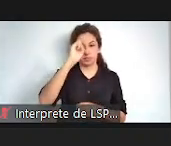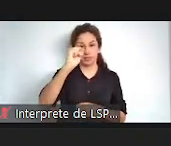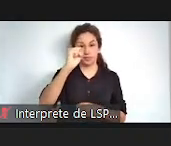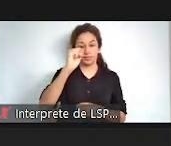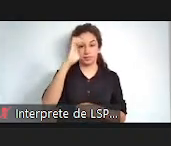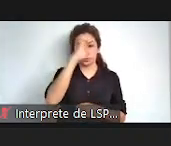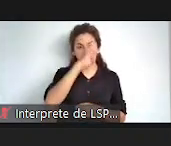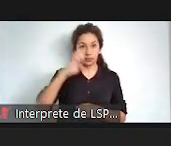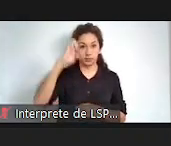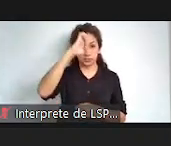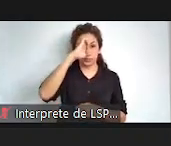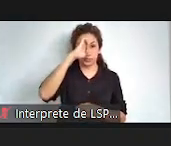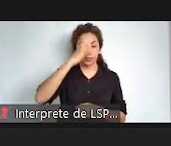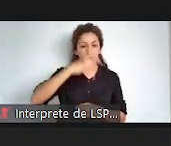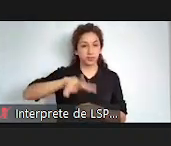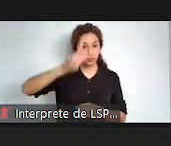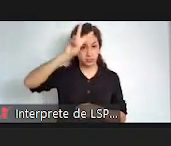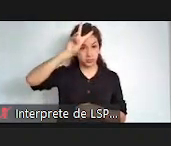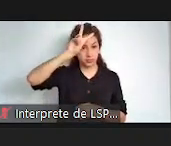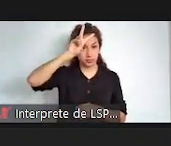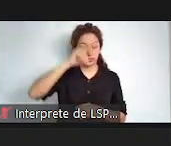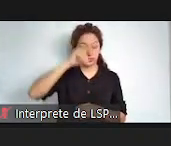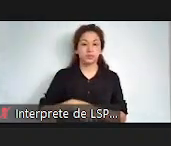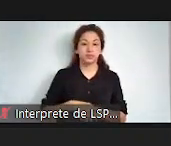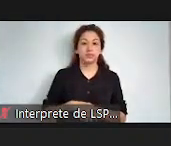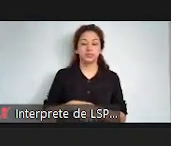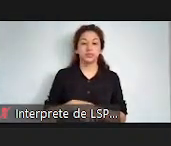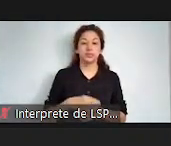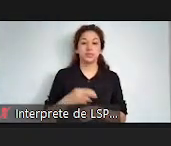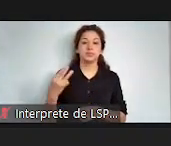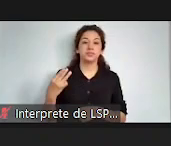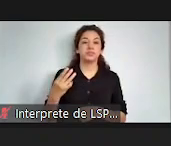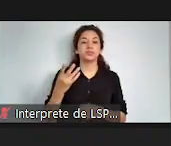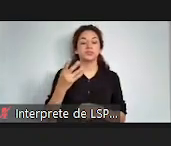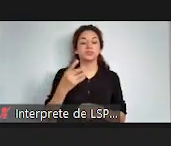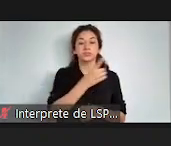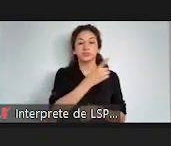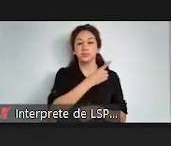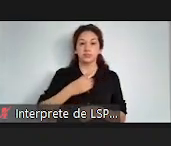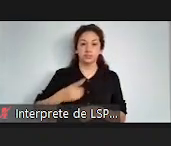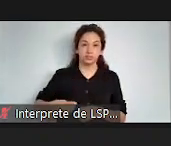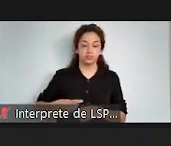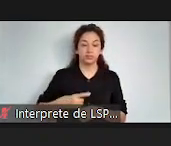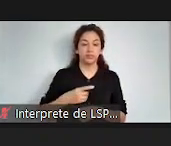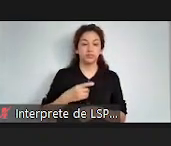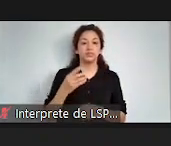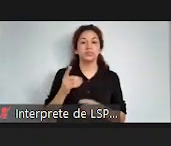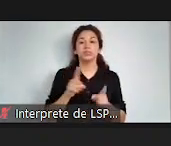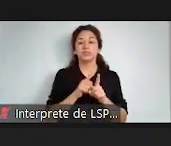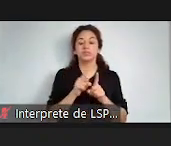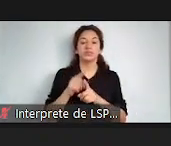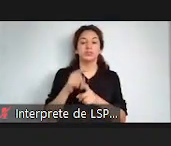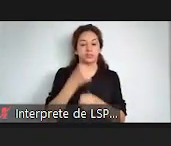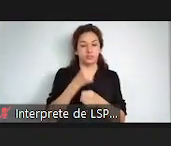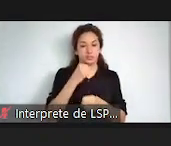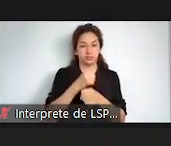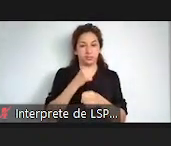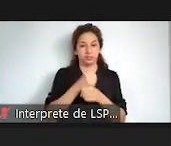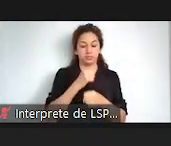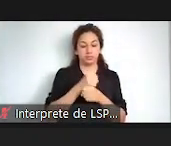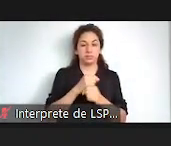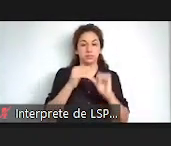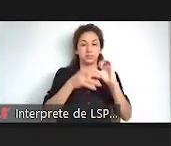for the european union in peru mr vinicius carvalho penado director of the international labor